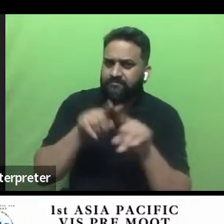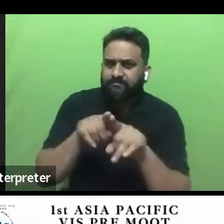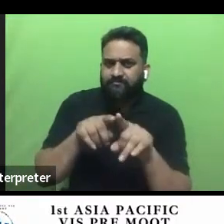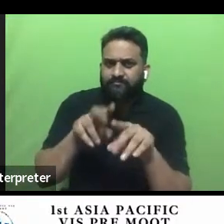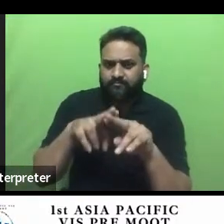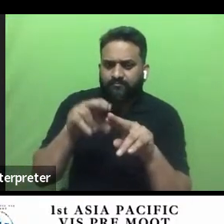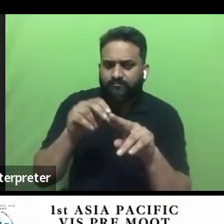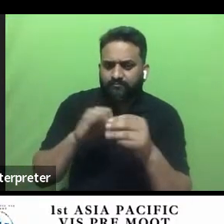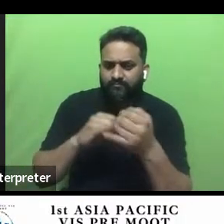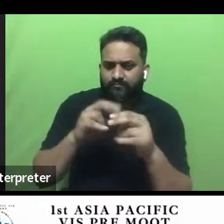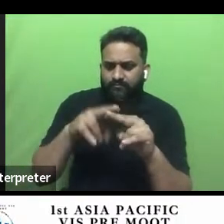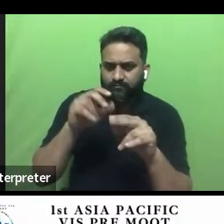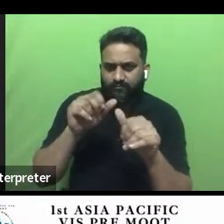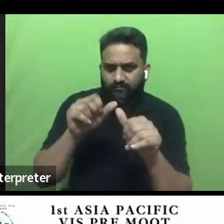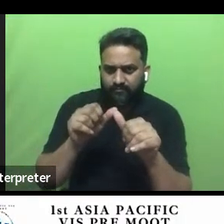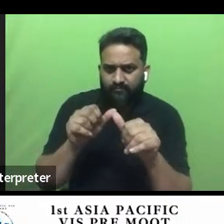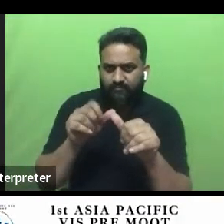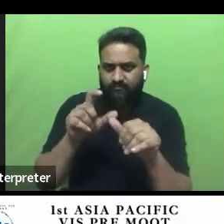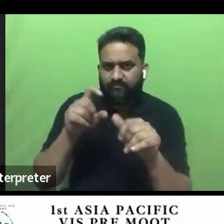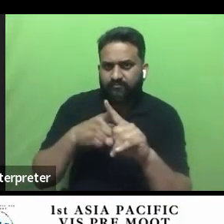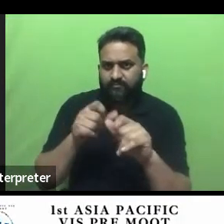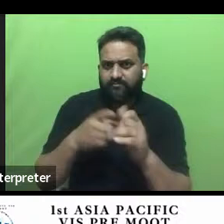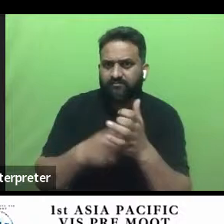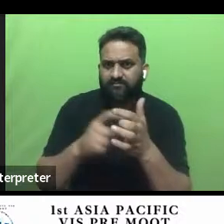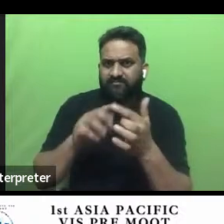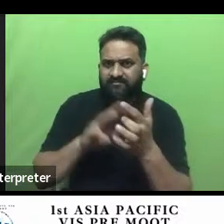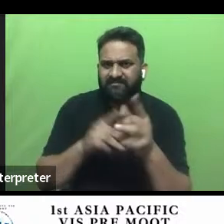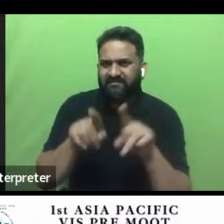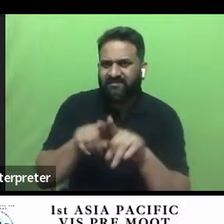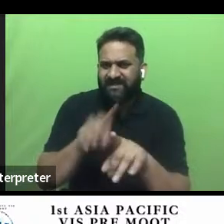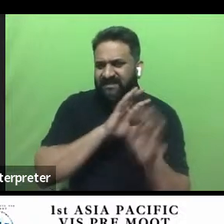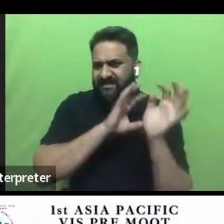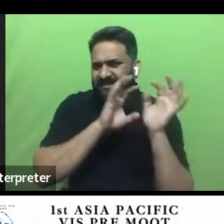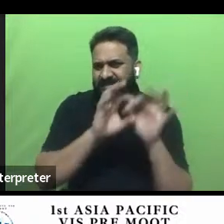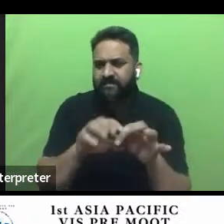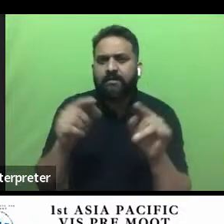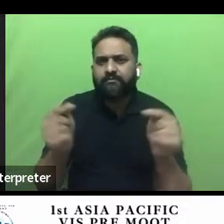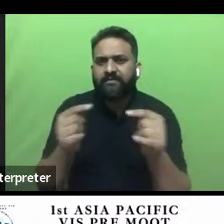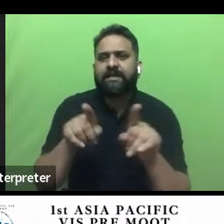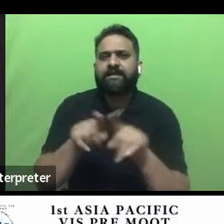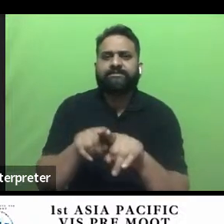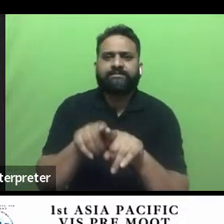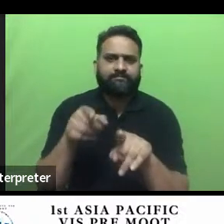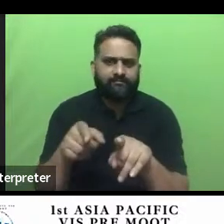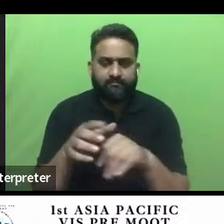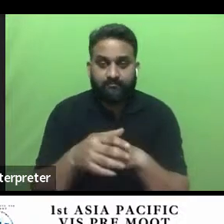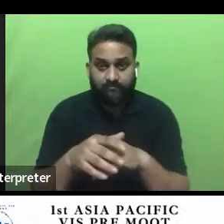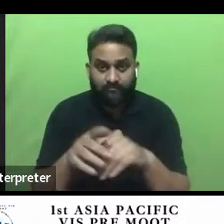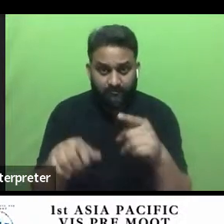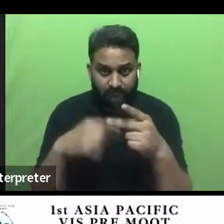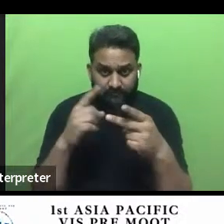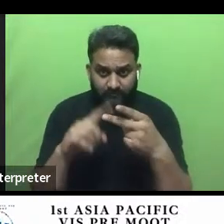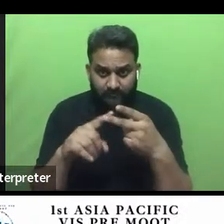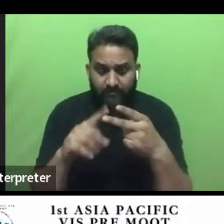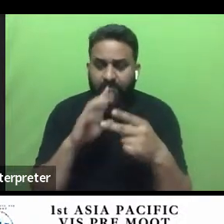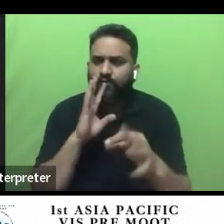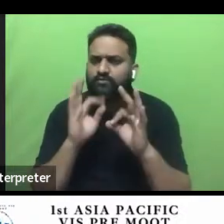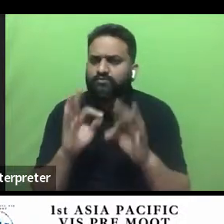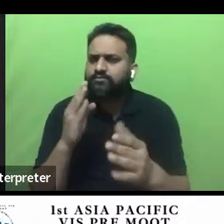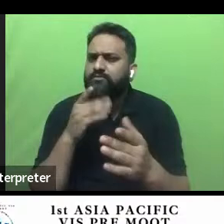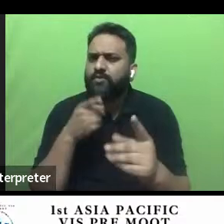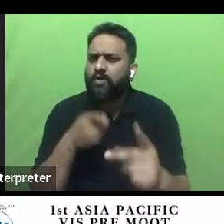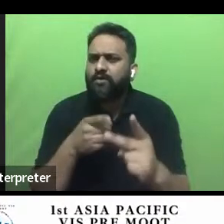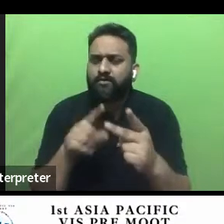model of arbitration that was to be applied to the present dispute. The second factual point is that when Mr.